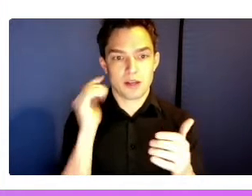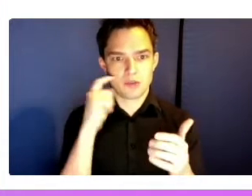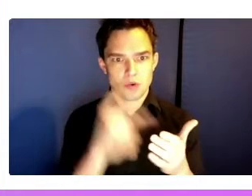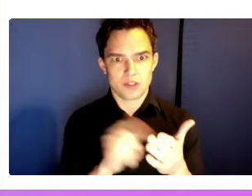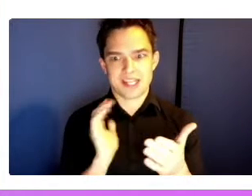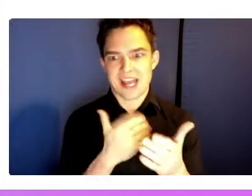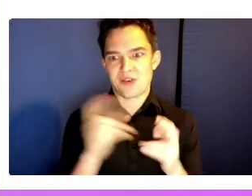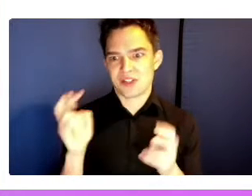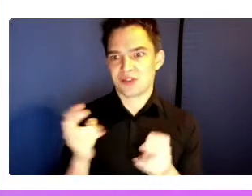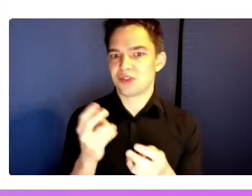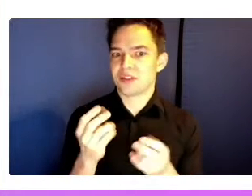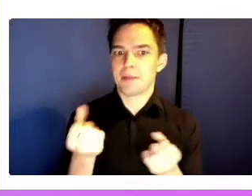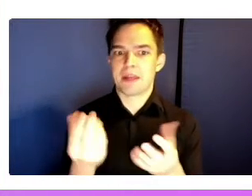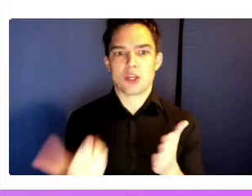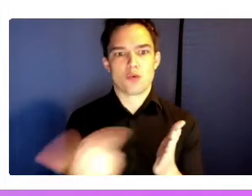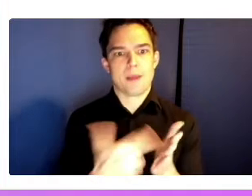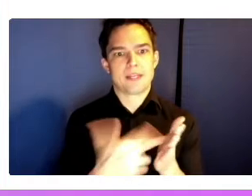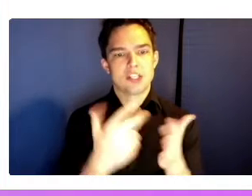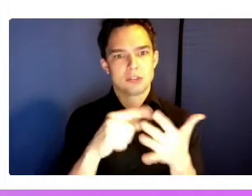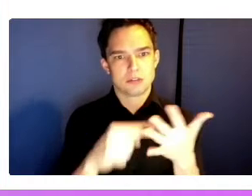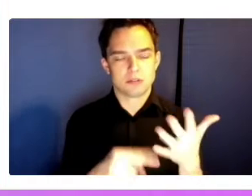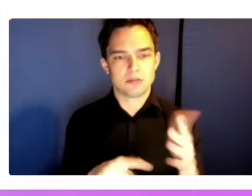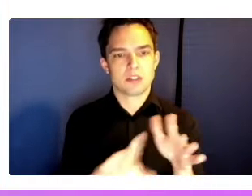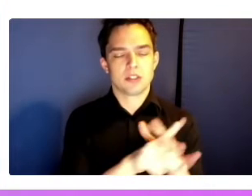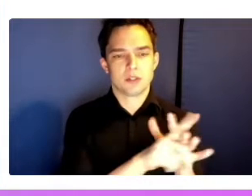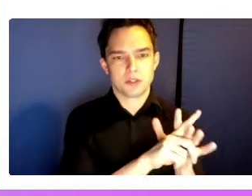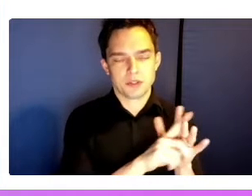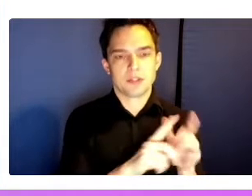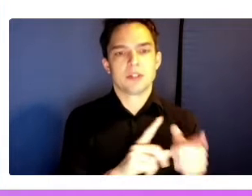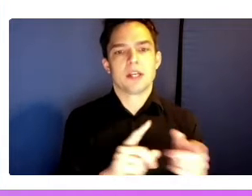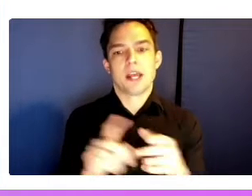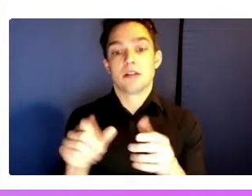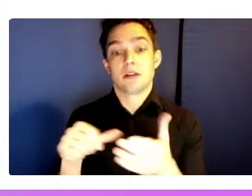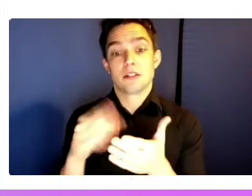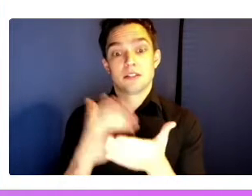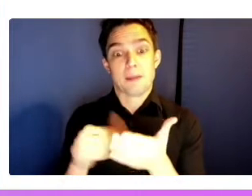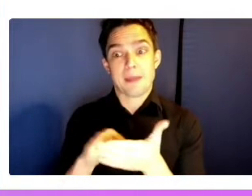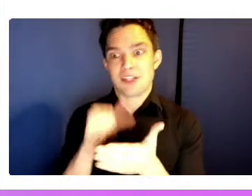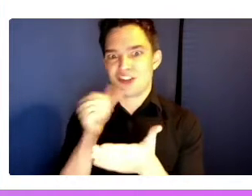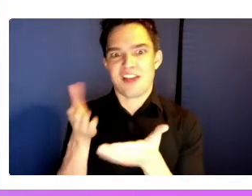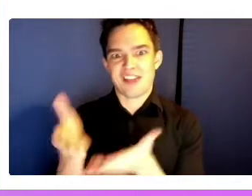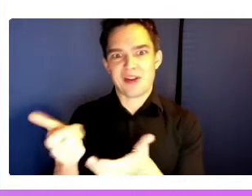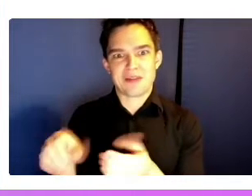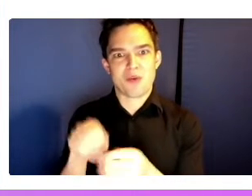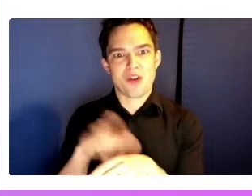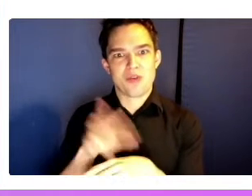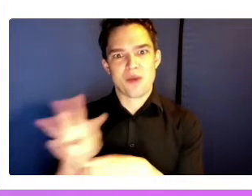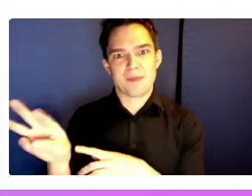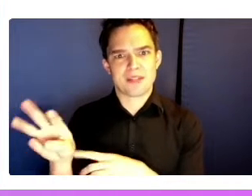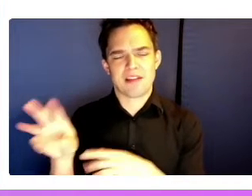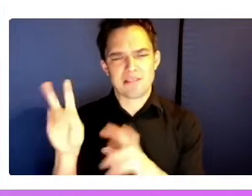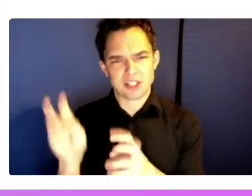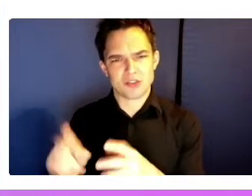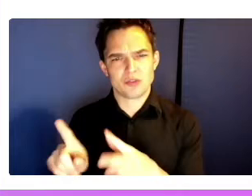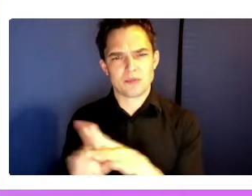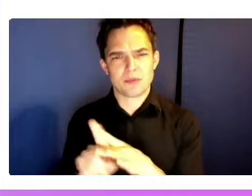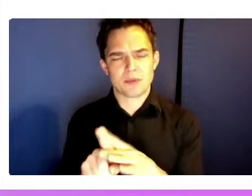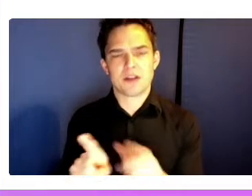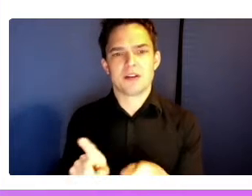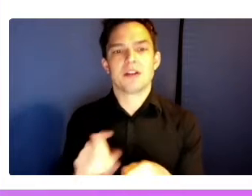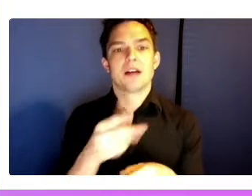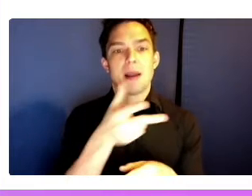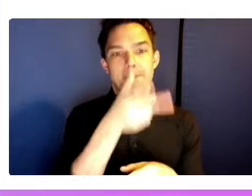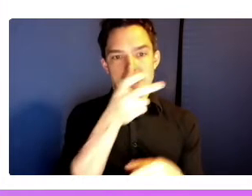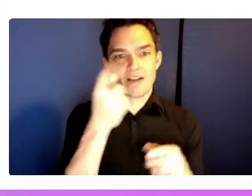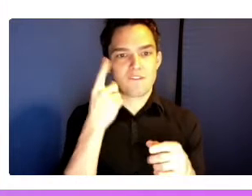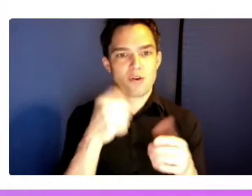of repetition. And there were even issues for pages that didn't exist anymore on the website. How I got a bug for a